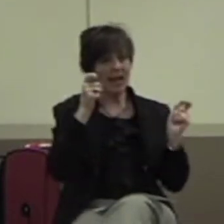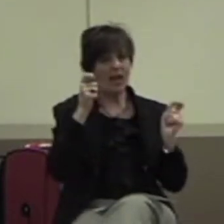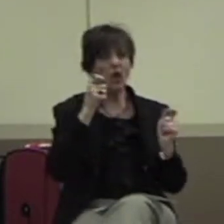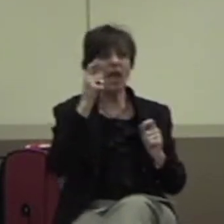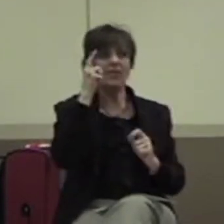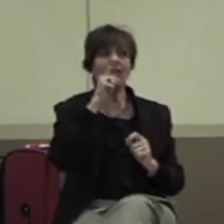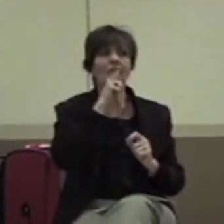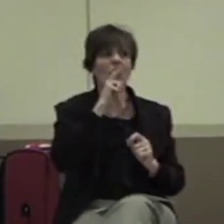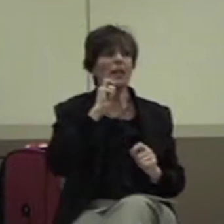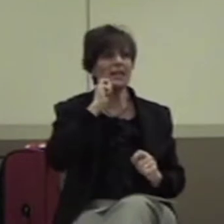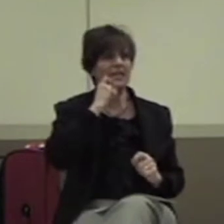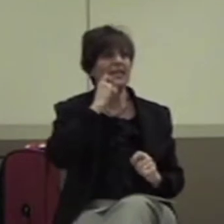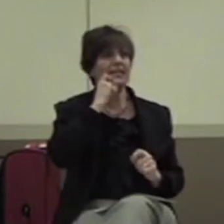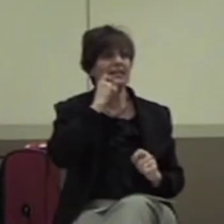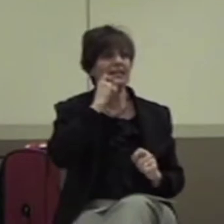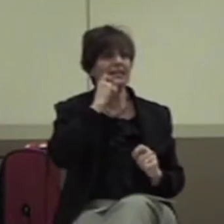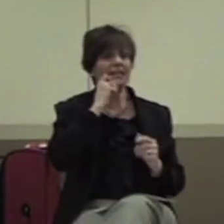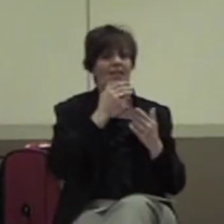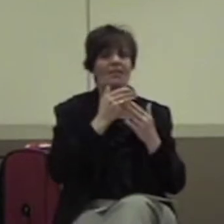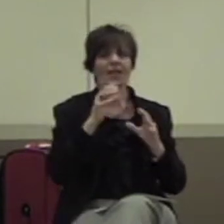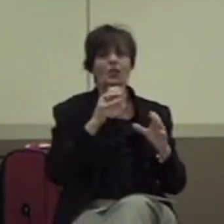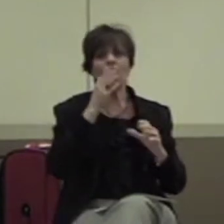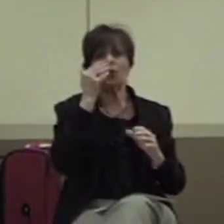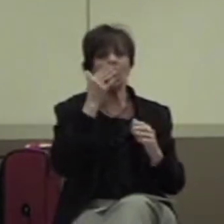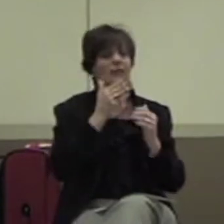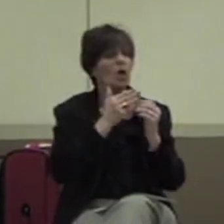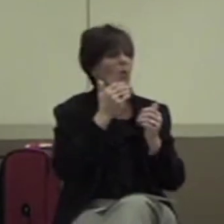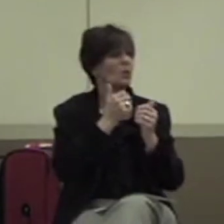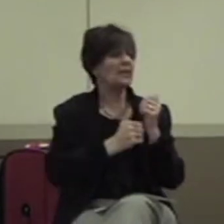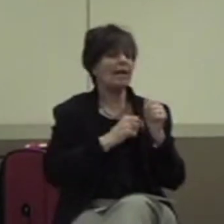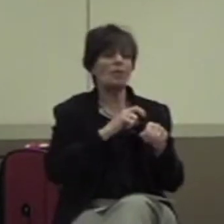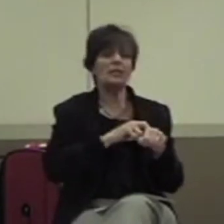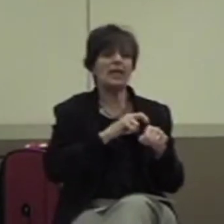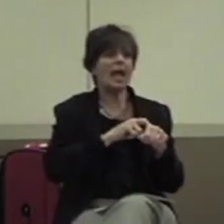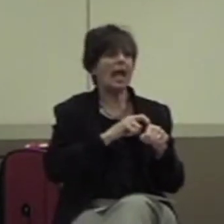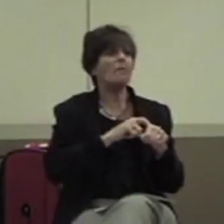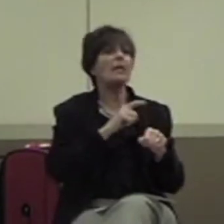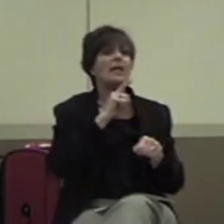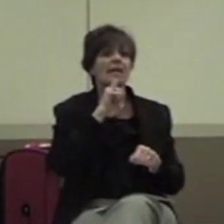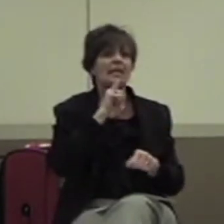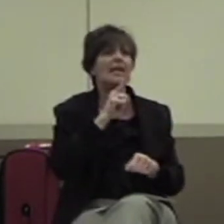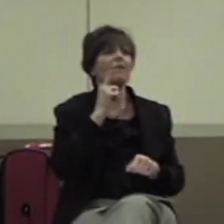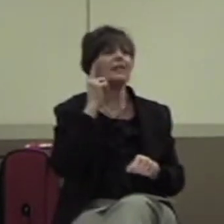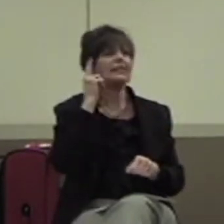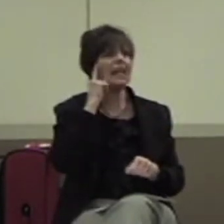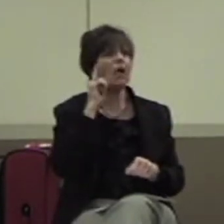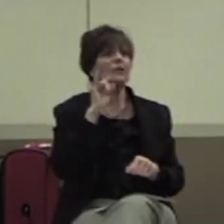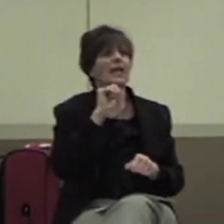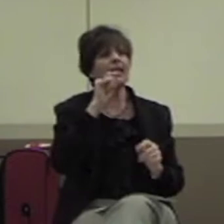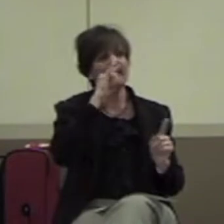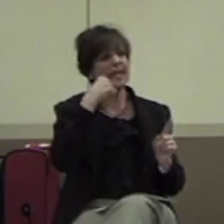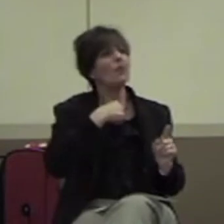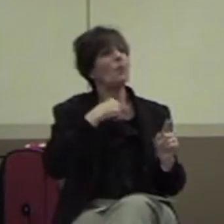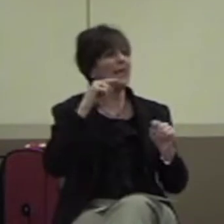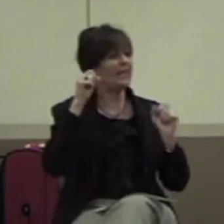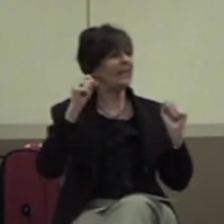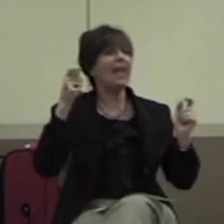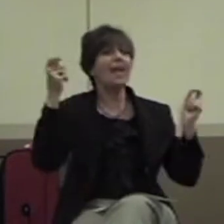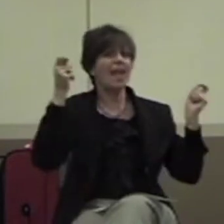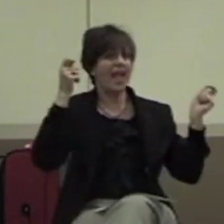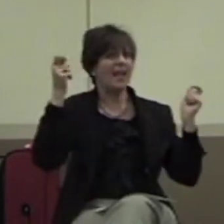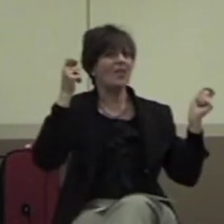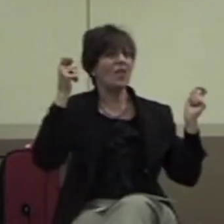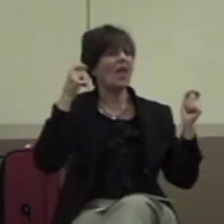I think that it's a really neat thing to do because almost every time, this definitely sounds like a kid we can